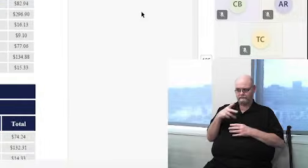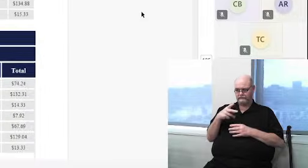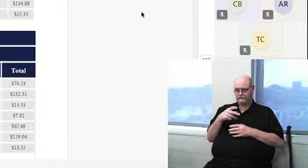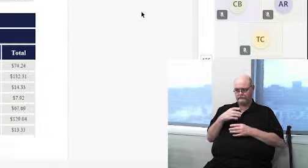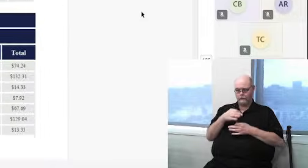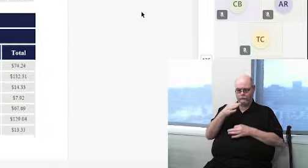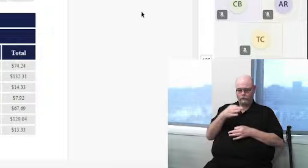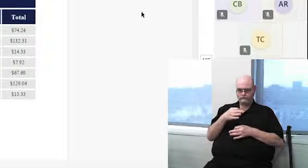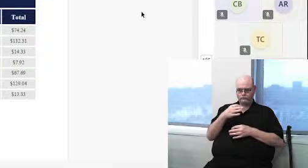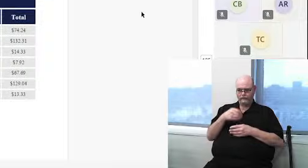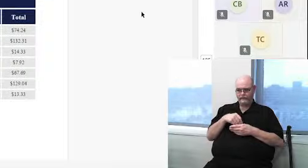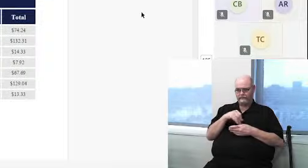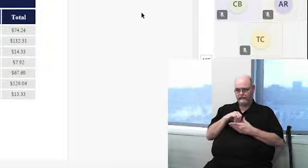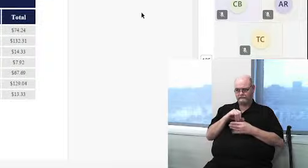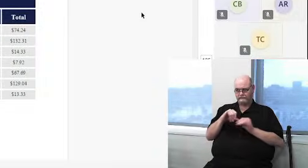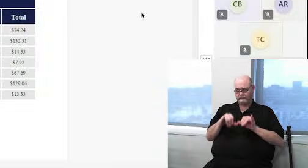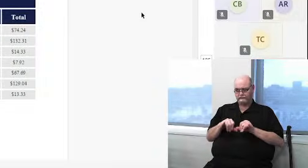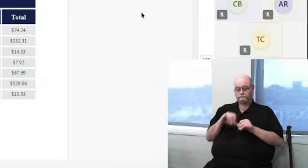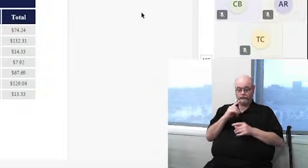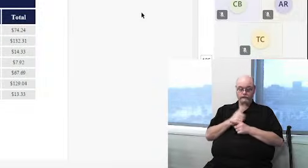the T&D system? That is correct.